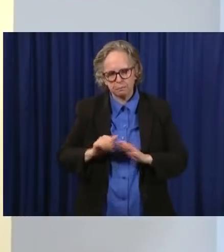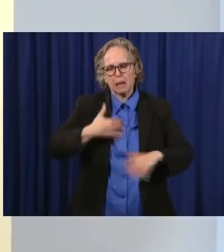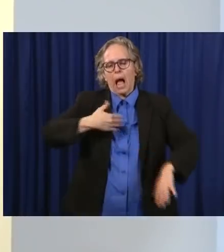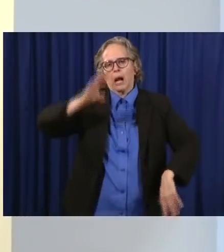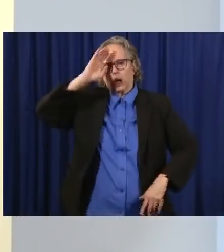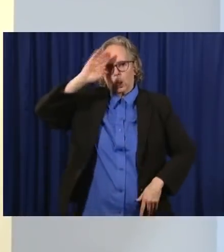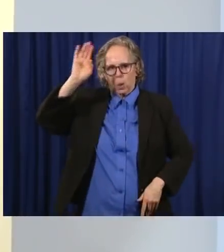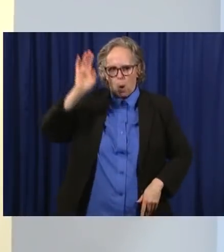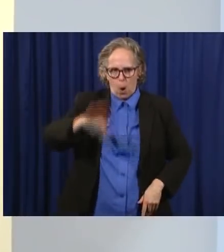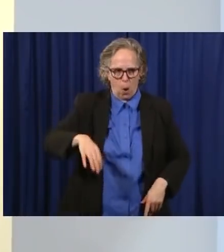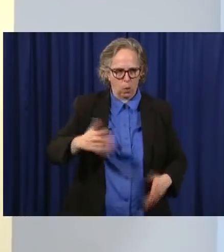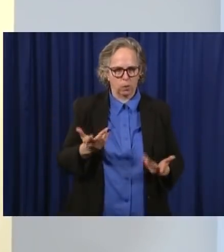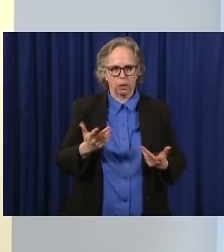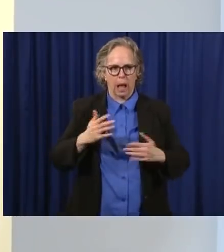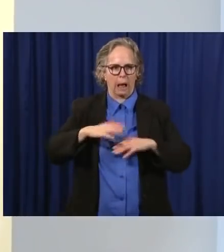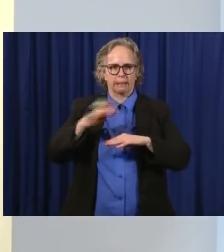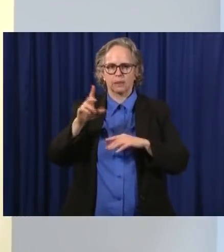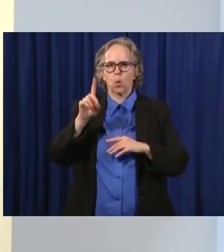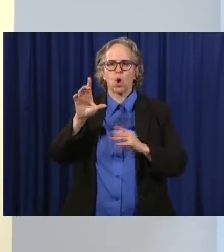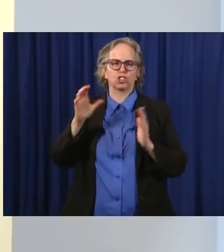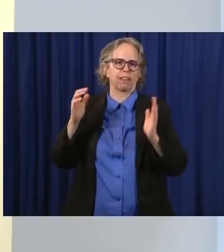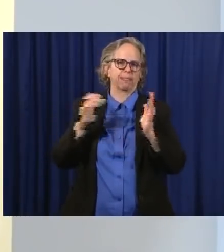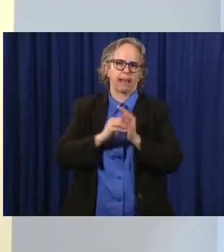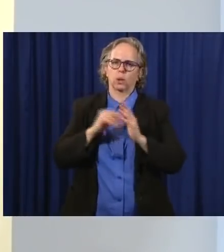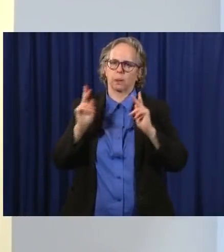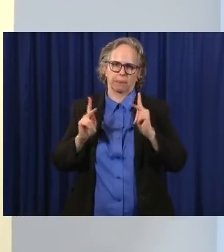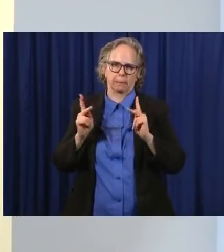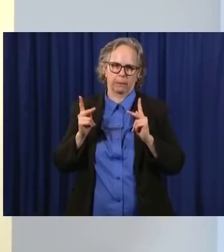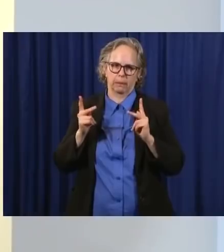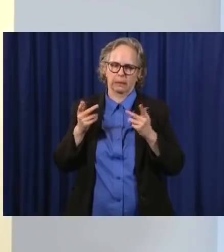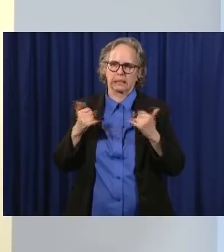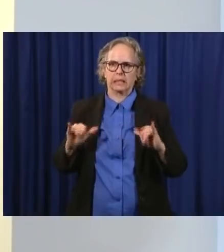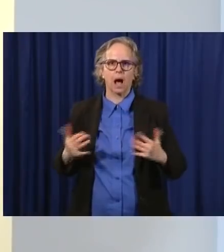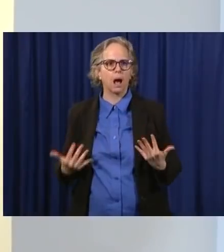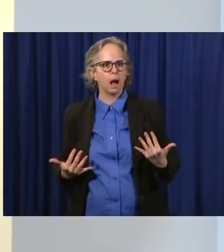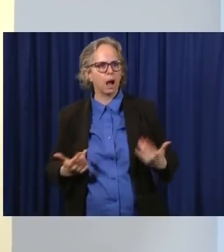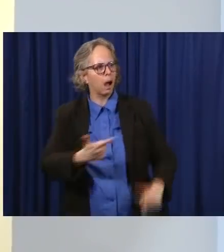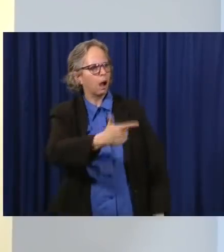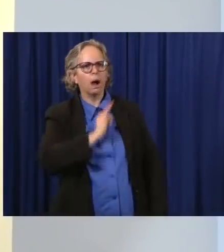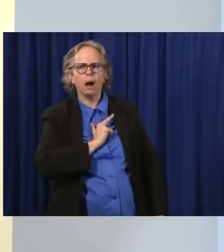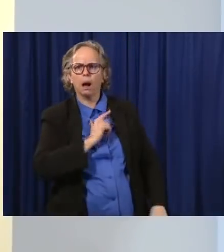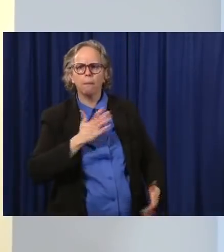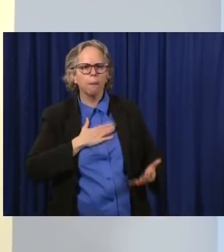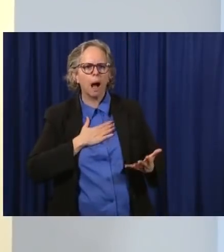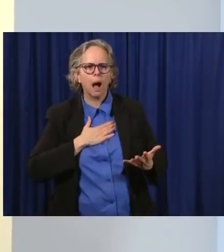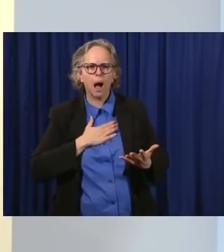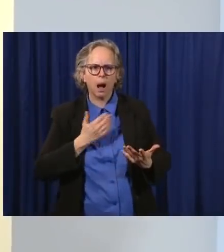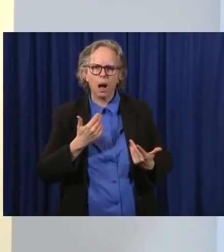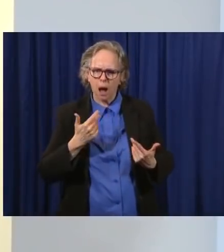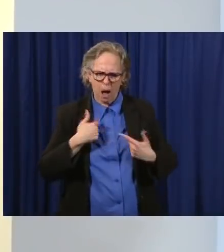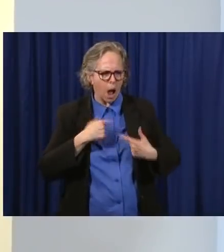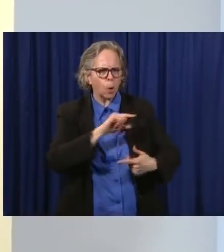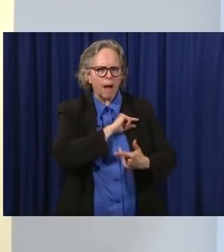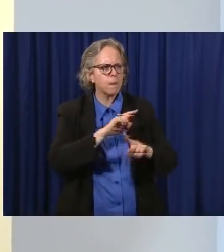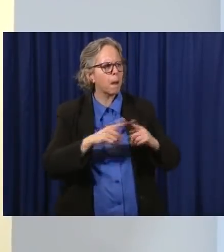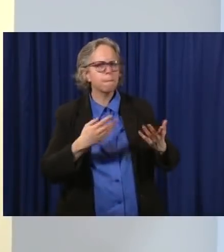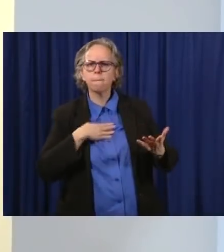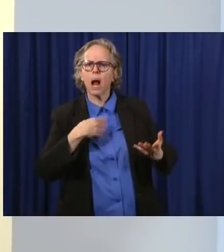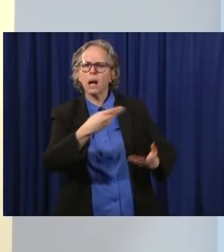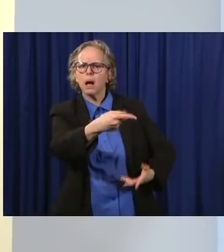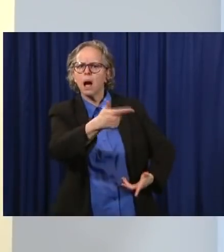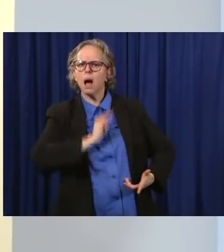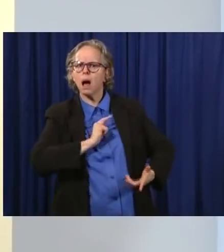least 100,000 people who don't have answers that have qualified where they haven't received money yet. And I still know that there are